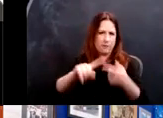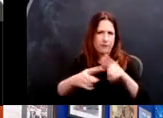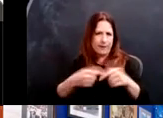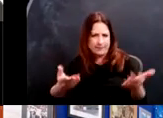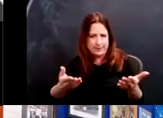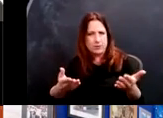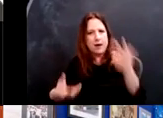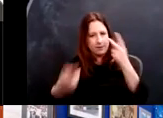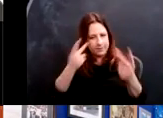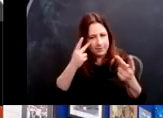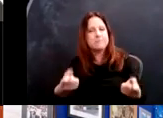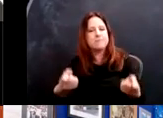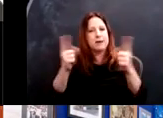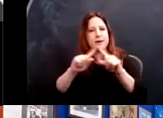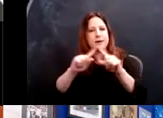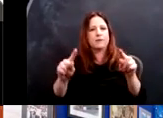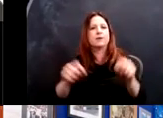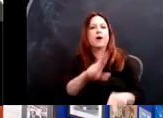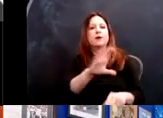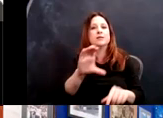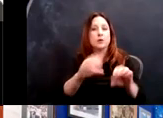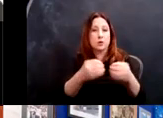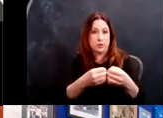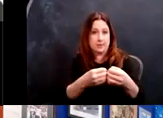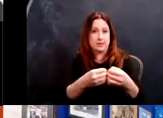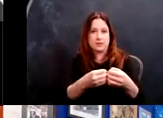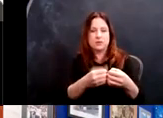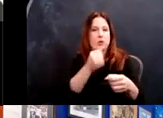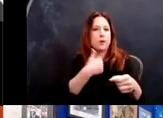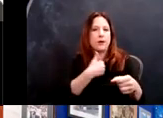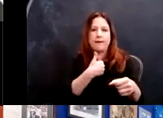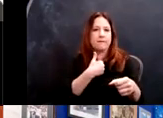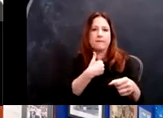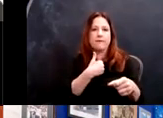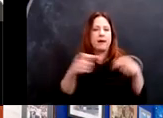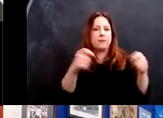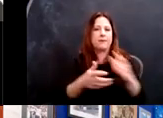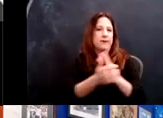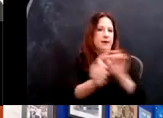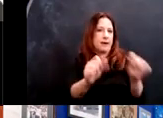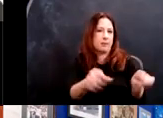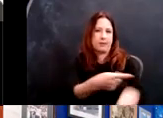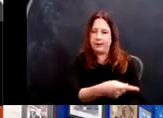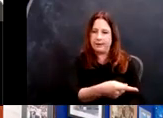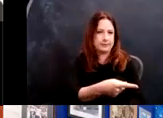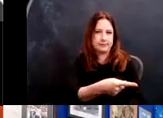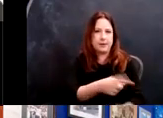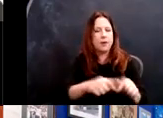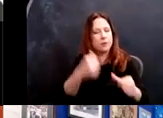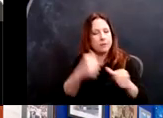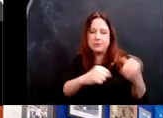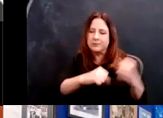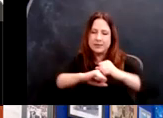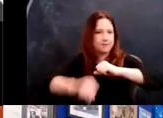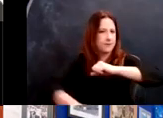many recovery community organizations that lack the administrative capability, but it has to be the foundation. And